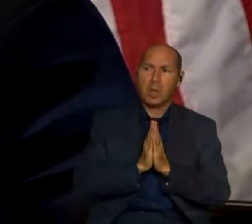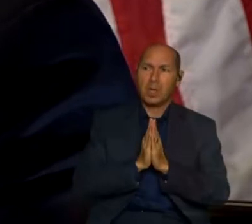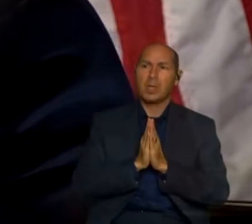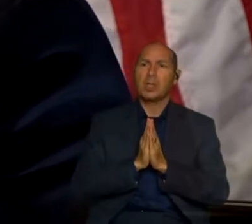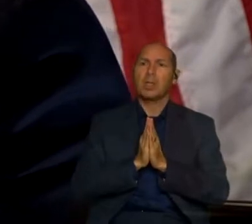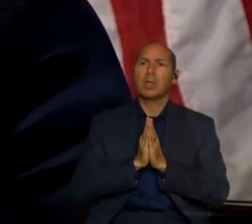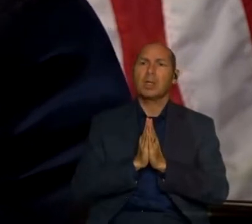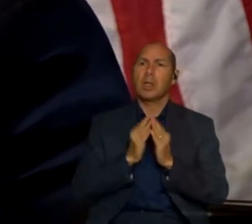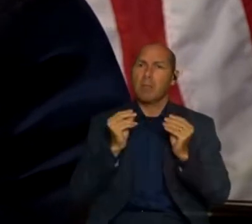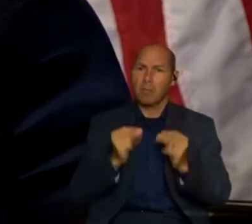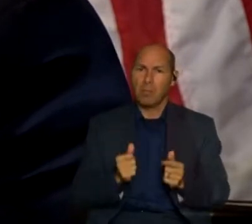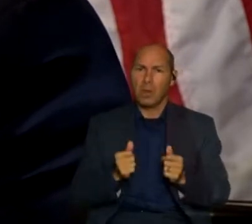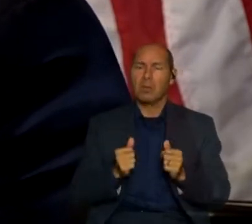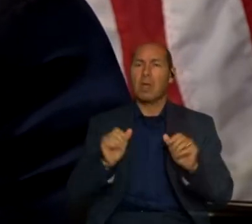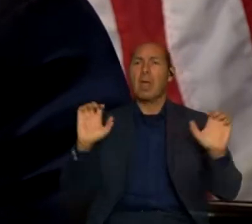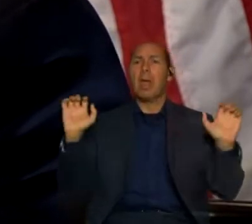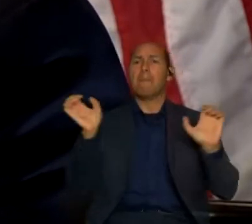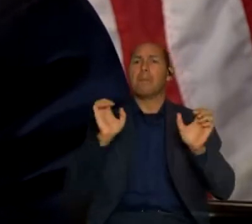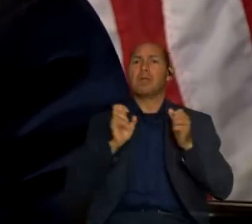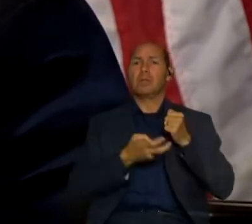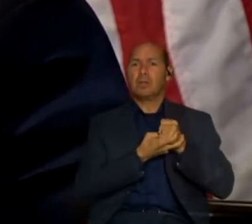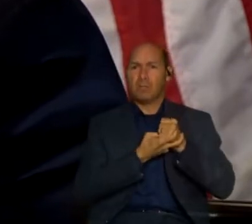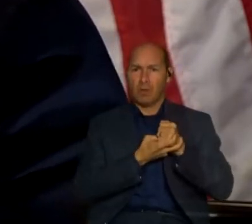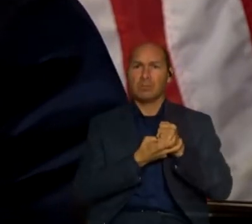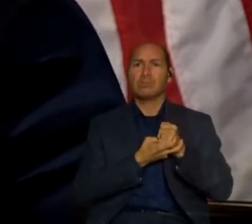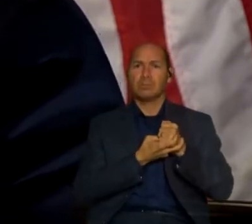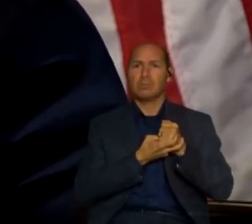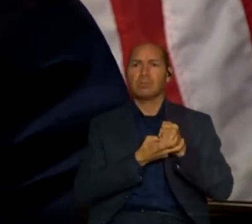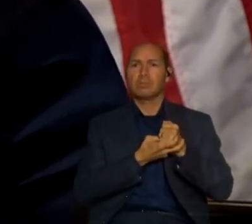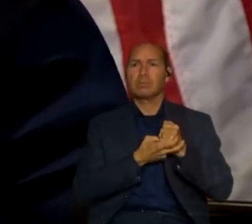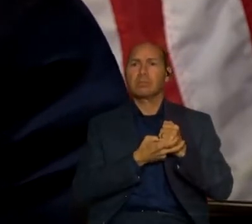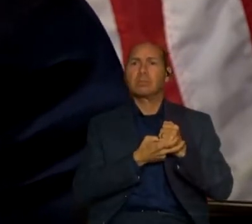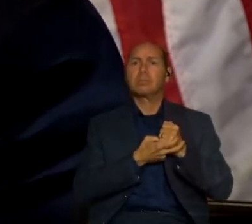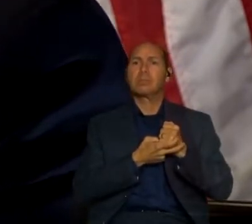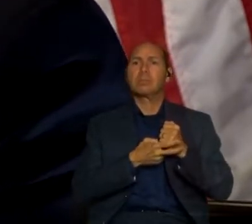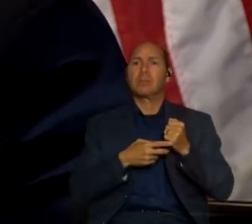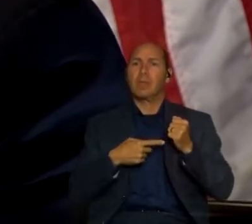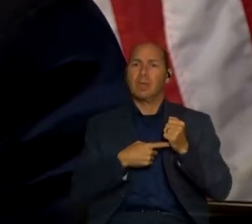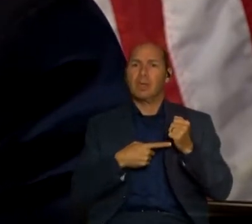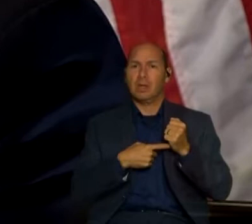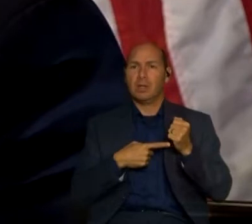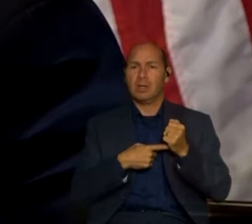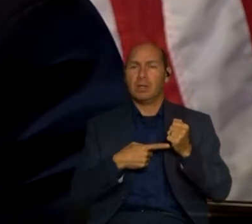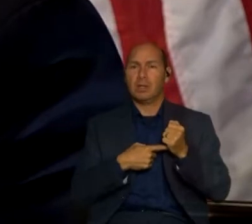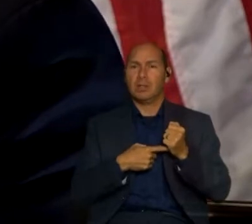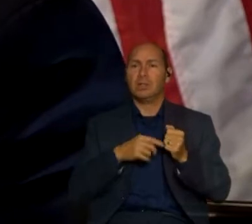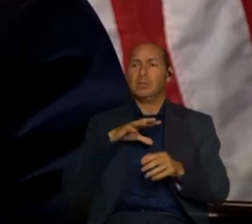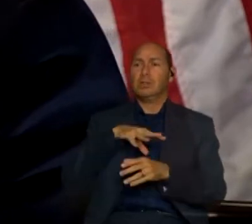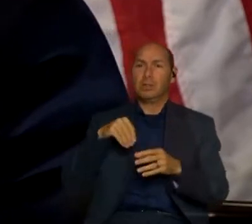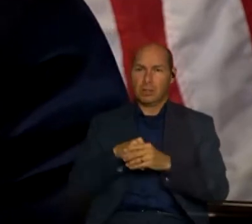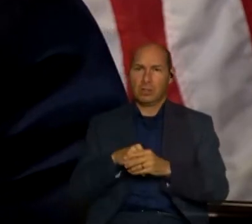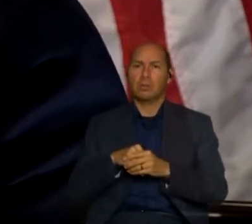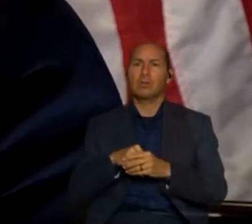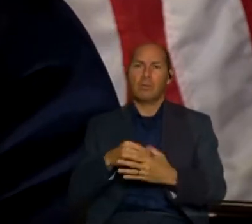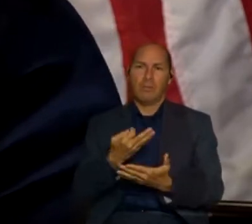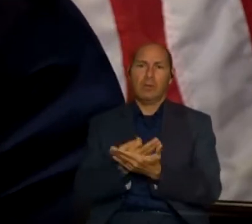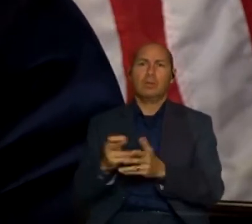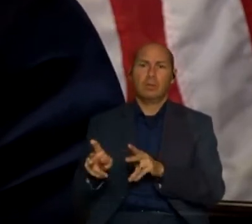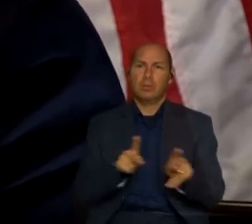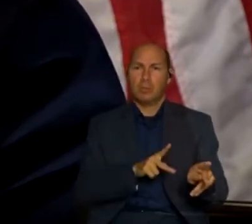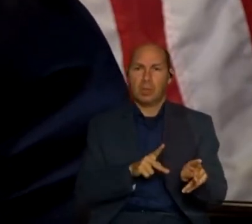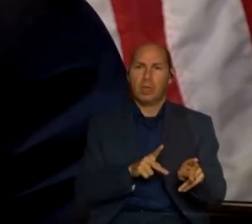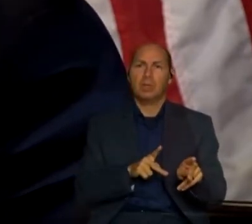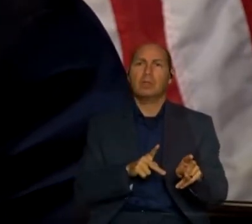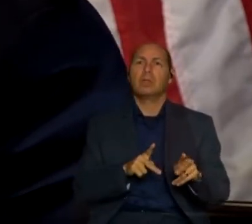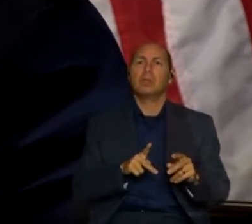draw immediately from the Emergency Reserve Fund, which is anchored in the fiscal plan and has reached the